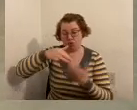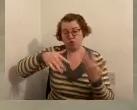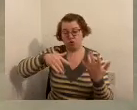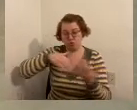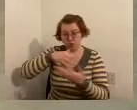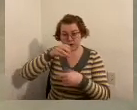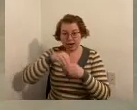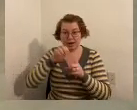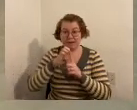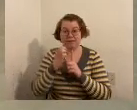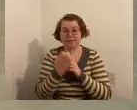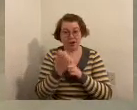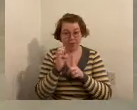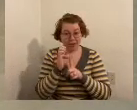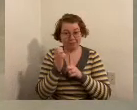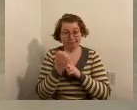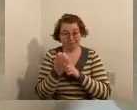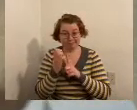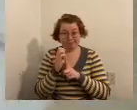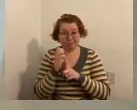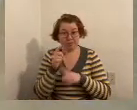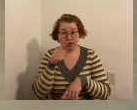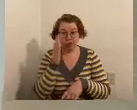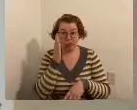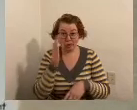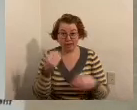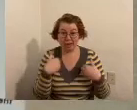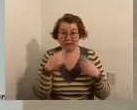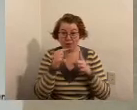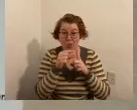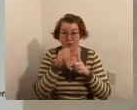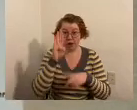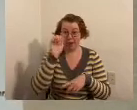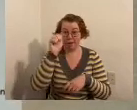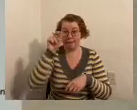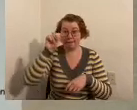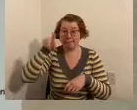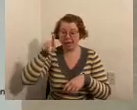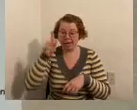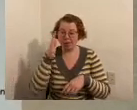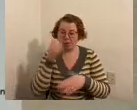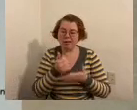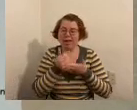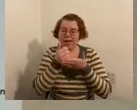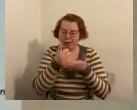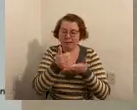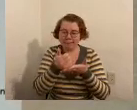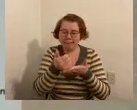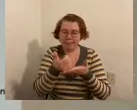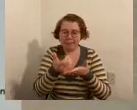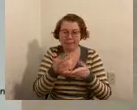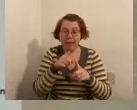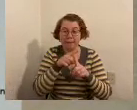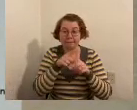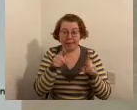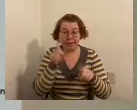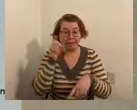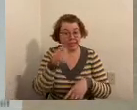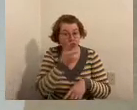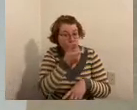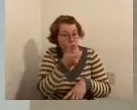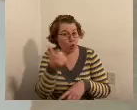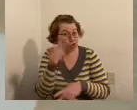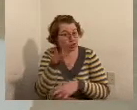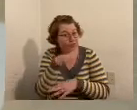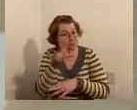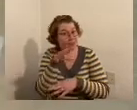interact in an environment. You will have a word bank, so this will help you out. But you'll need to watch the